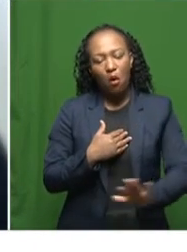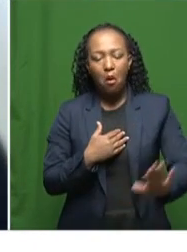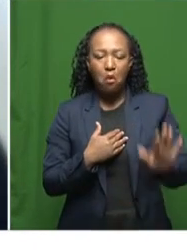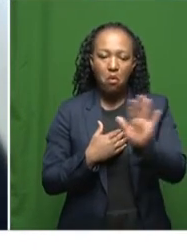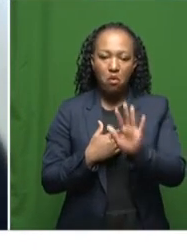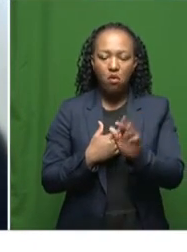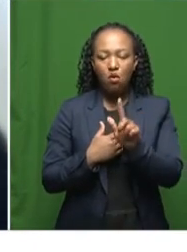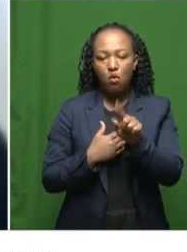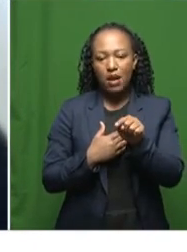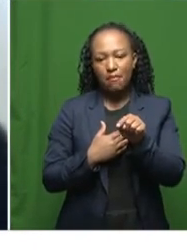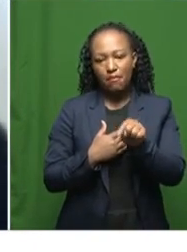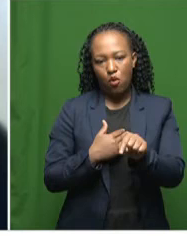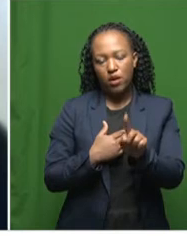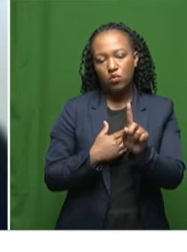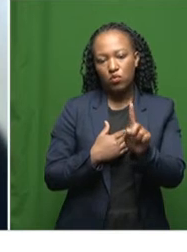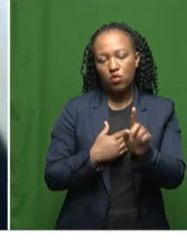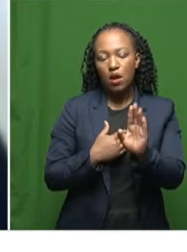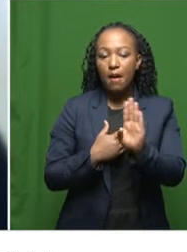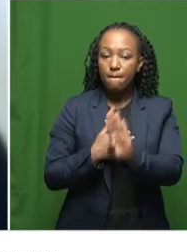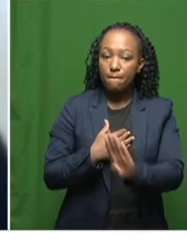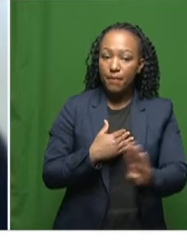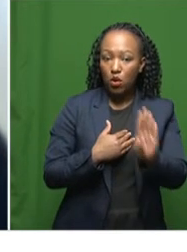is 1.1 billion.